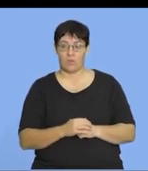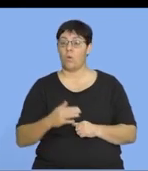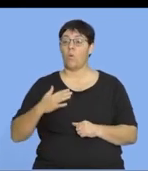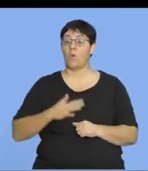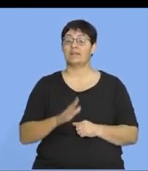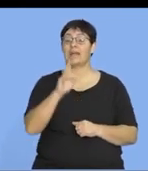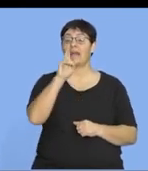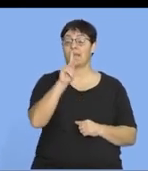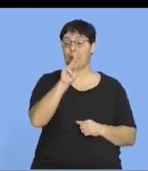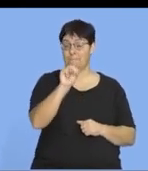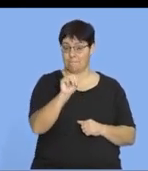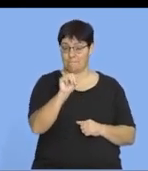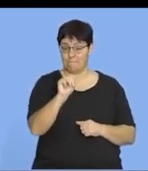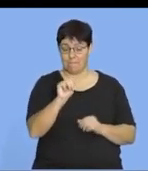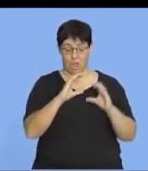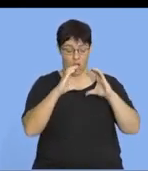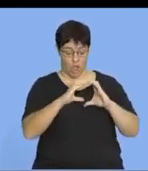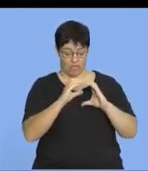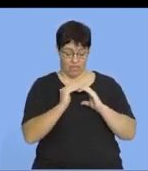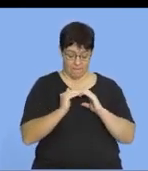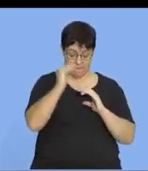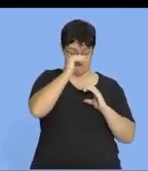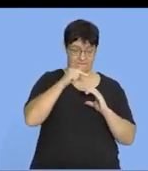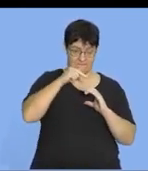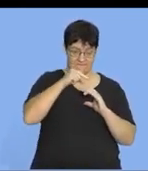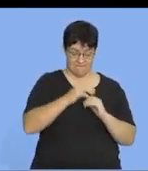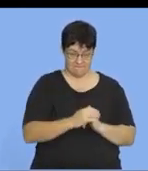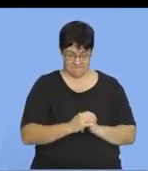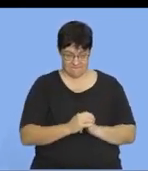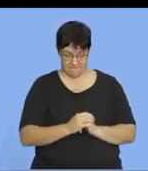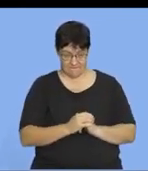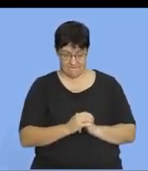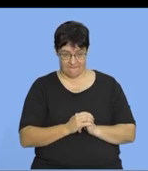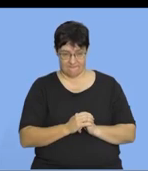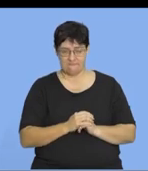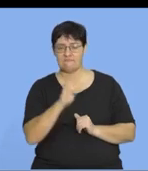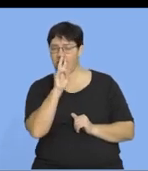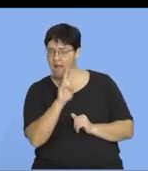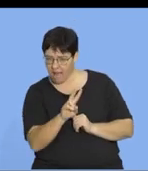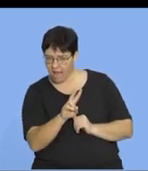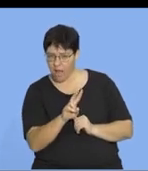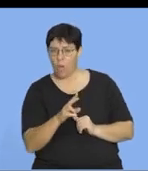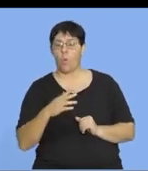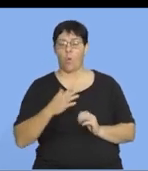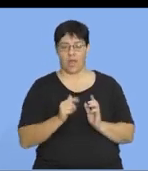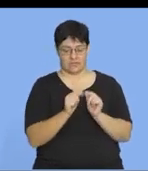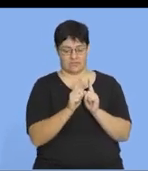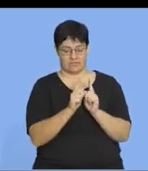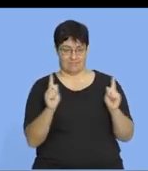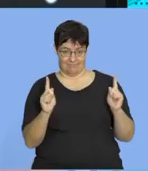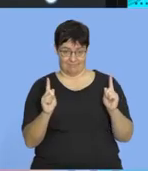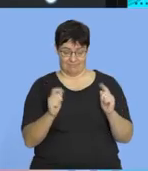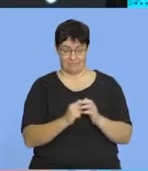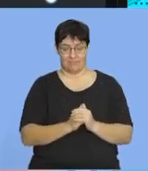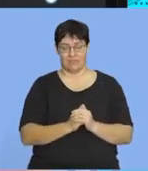They want the kilometers above the Earth's surface. So we recognize they're asking for a